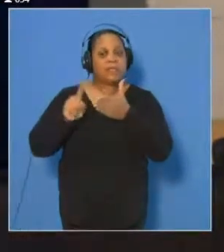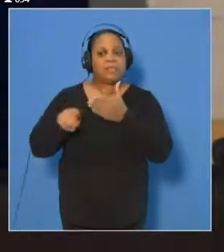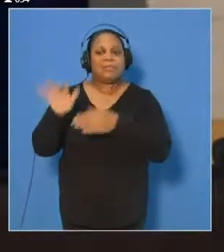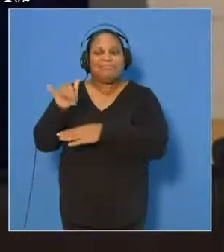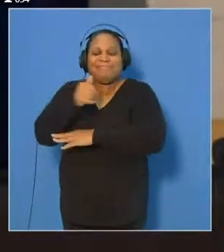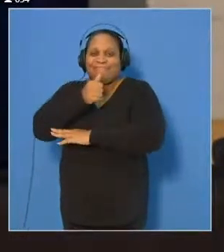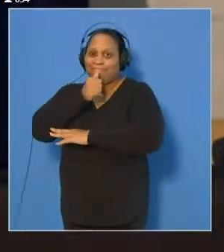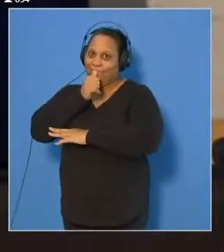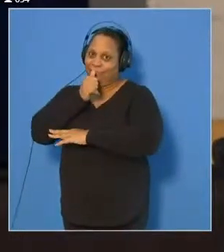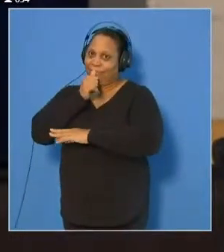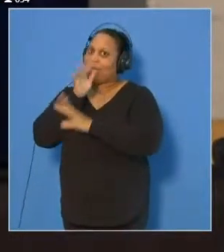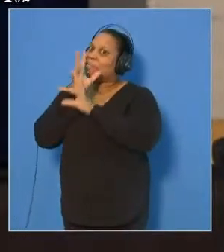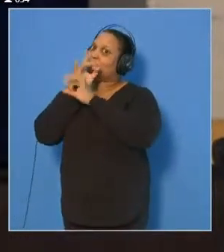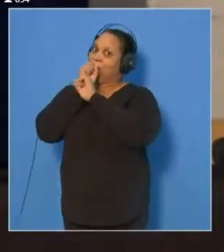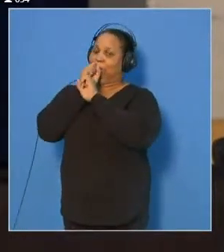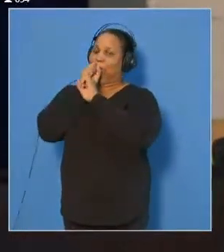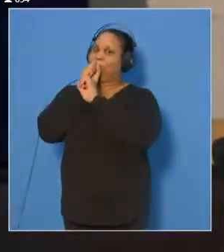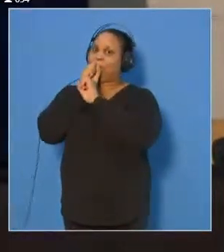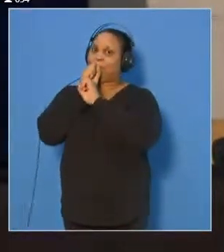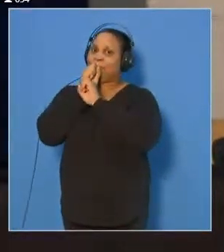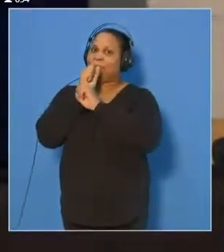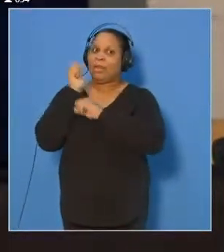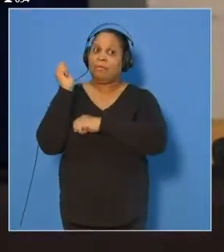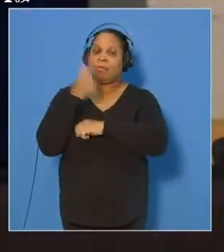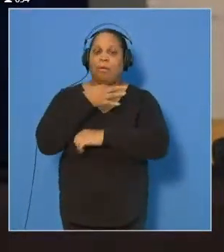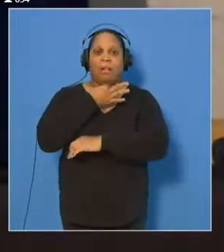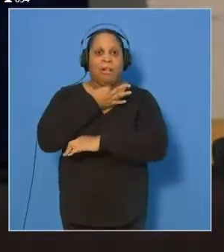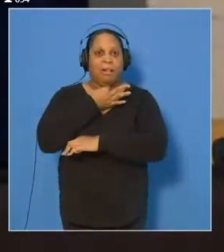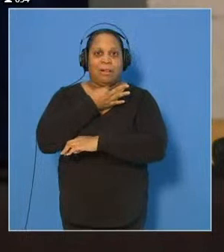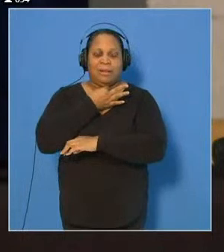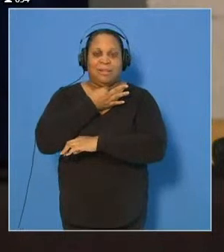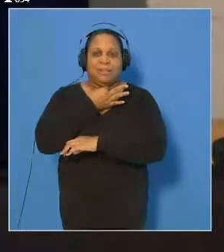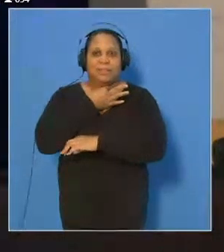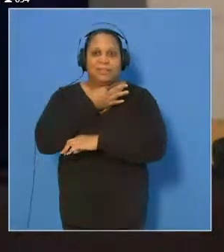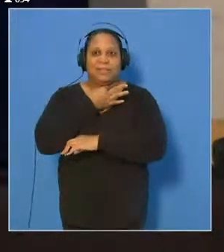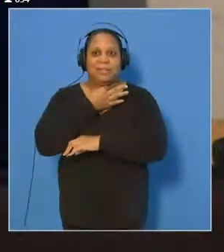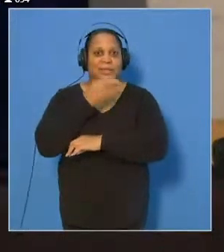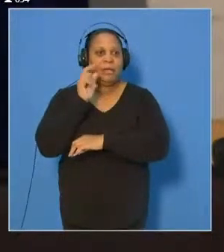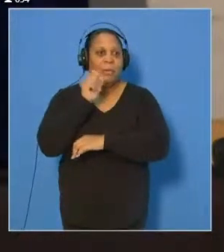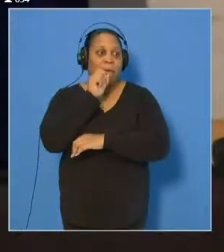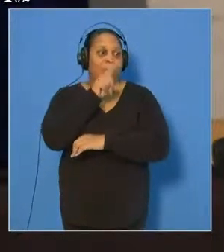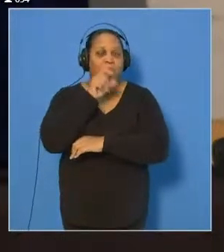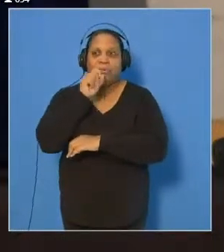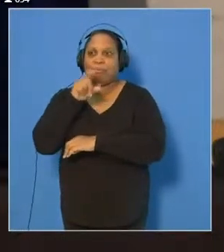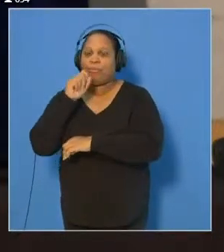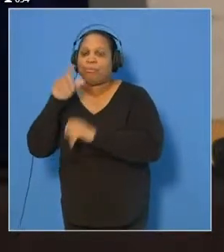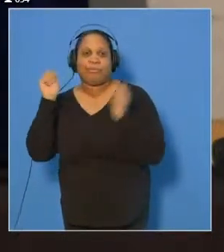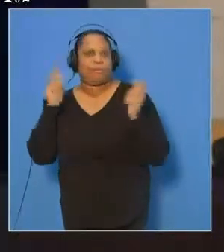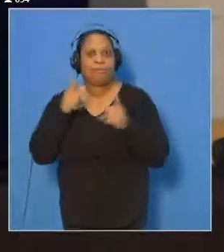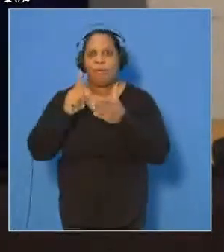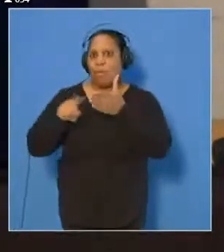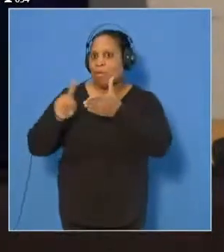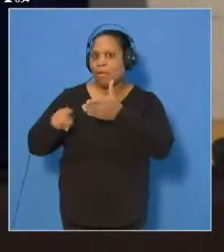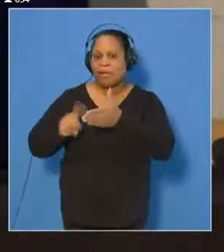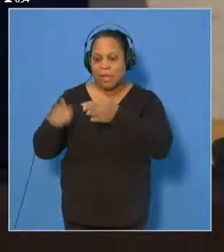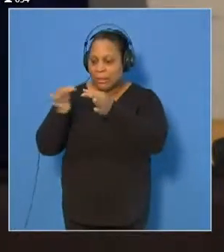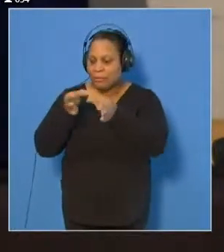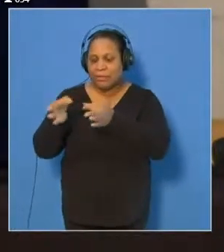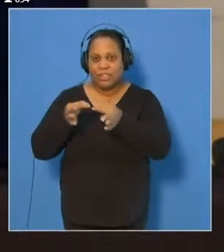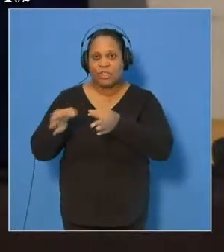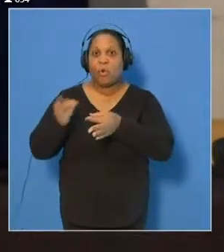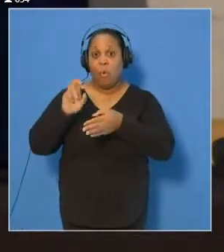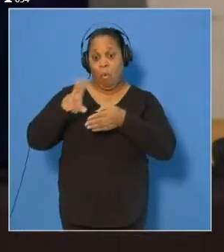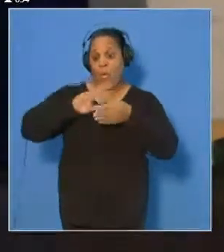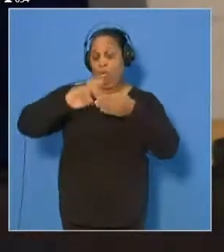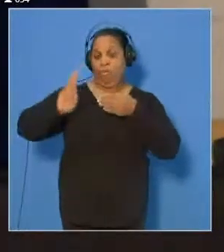And unfortunately, for everyone's curiosity, we're not able to divulge the details of an investigation, the outcome of an